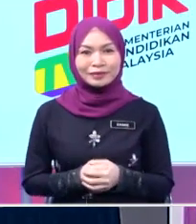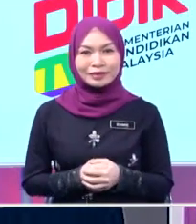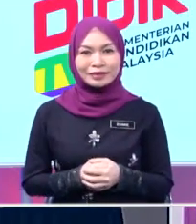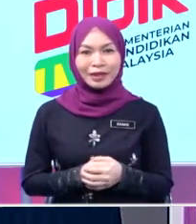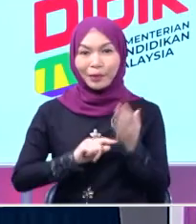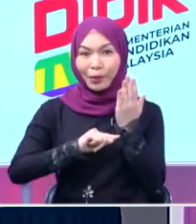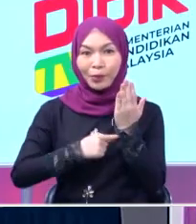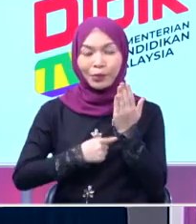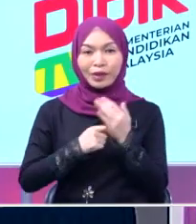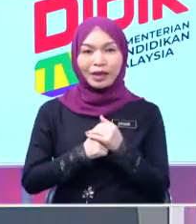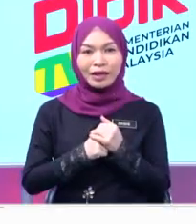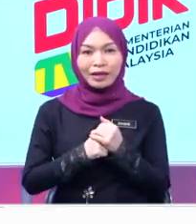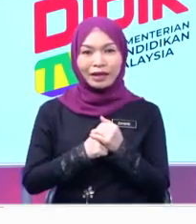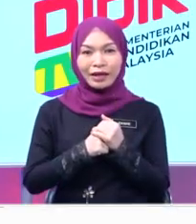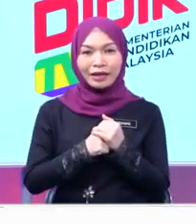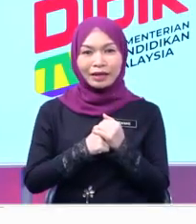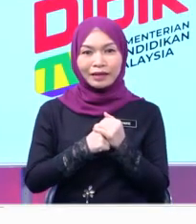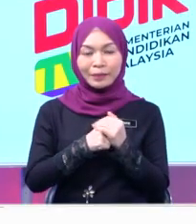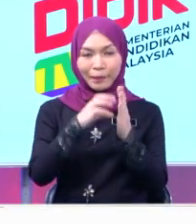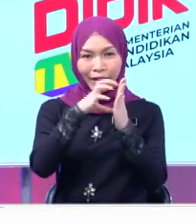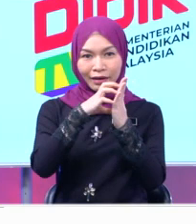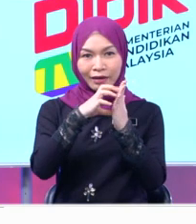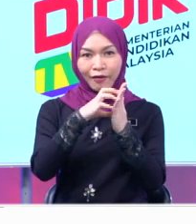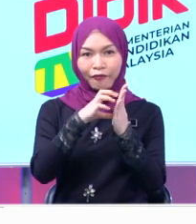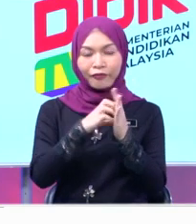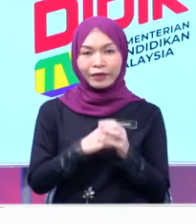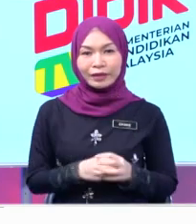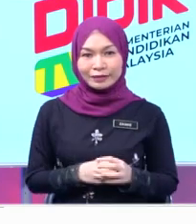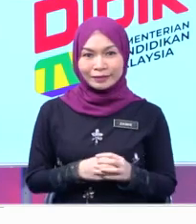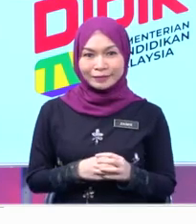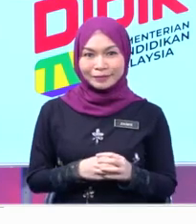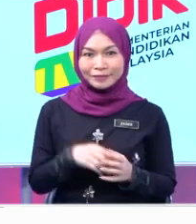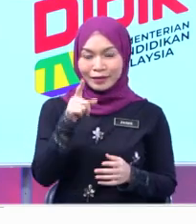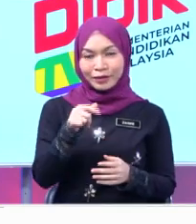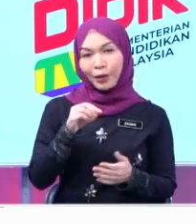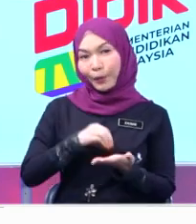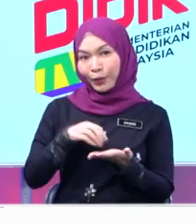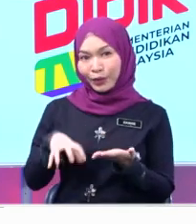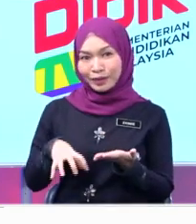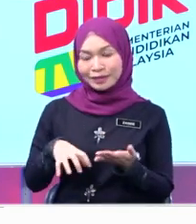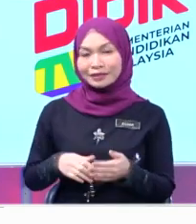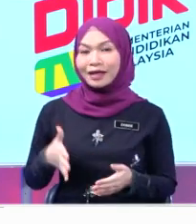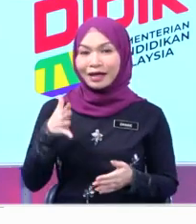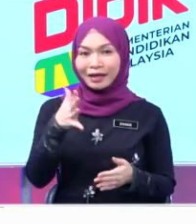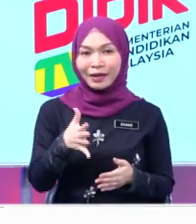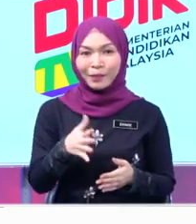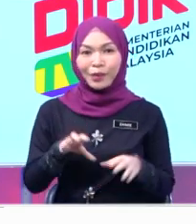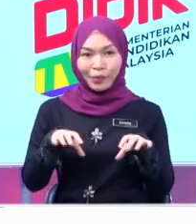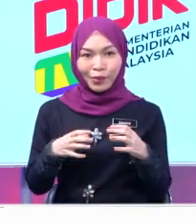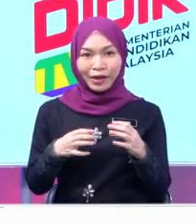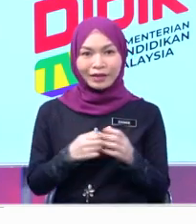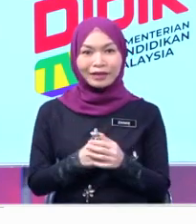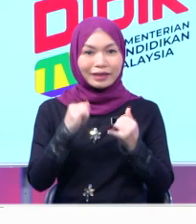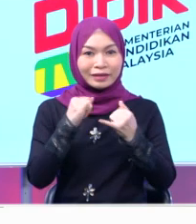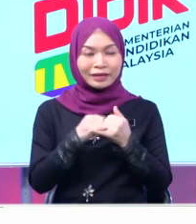B, and C. Okay? This is what you guys are going to do at the end of the lesson. Okay? So, but